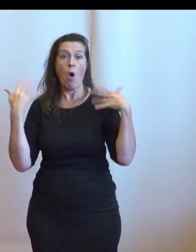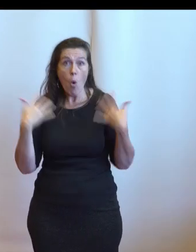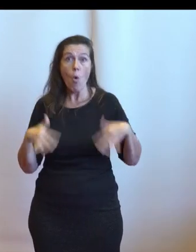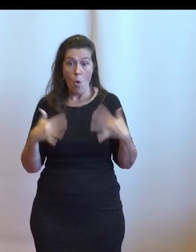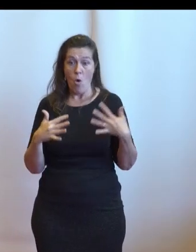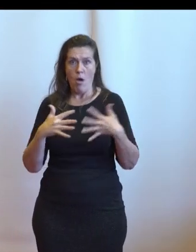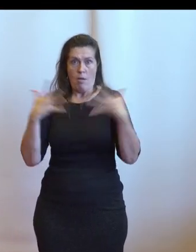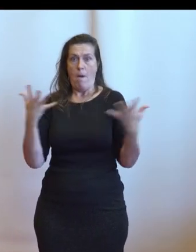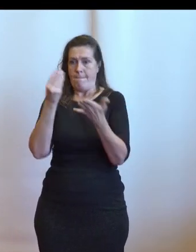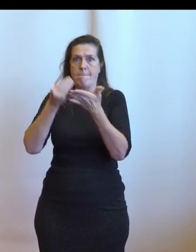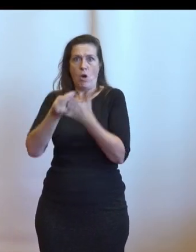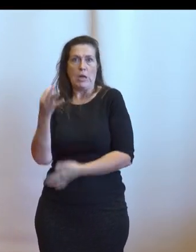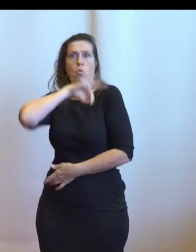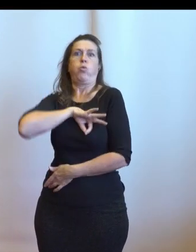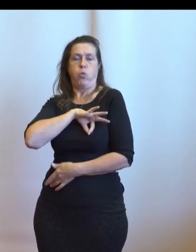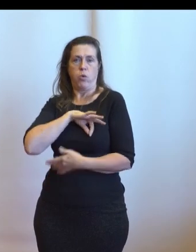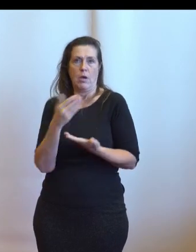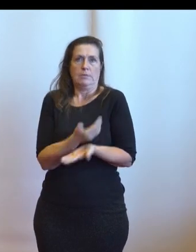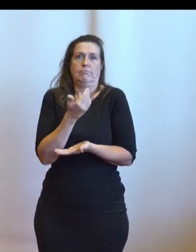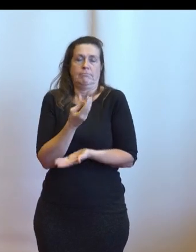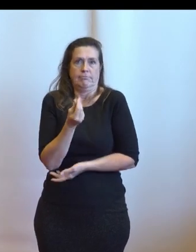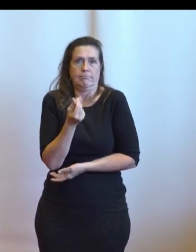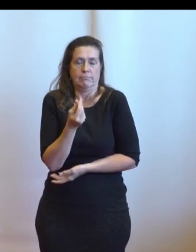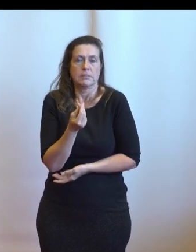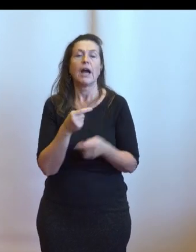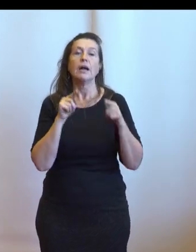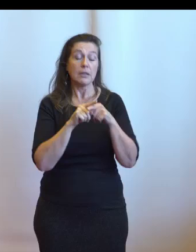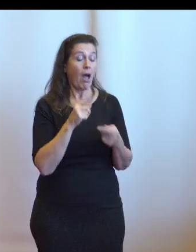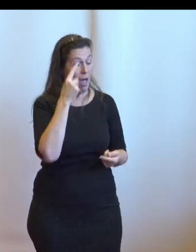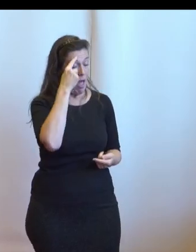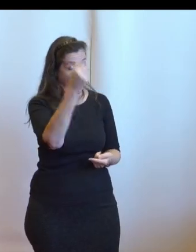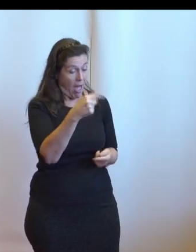in building accessibility in from the get-go, rather than from remediating.